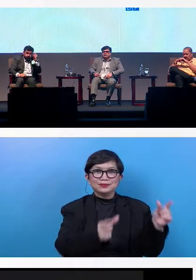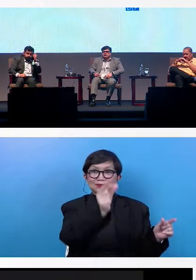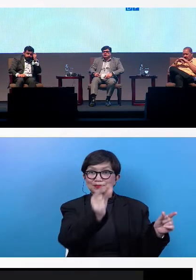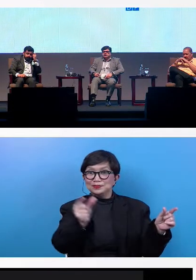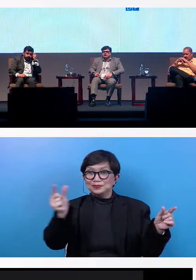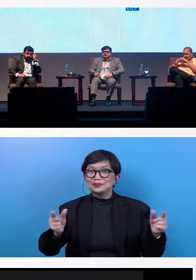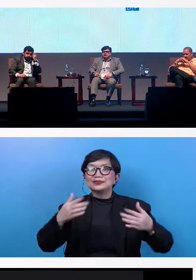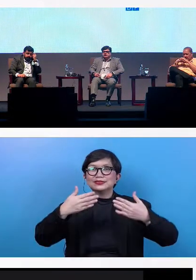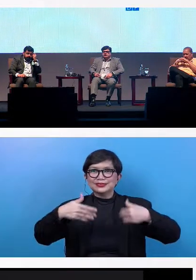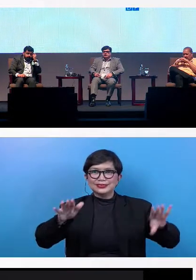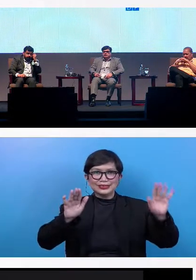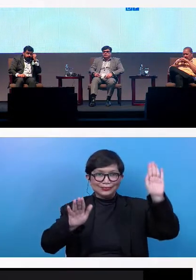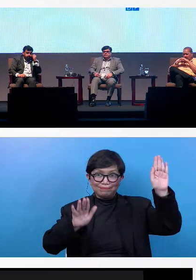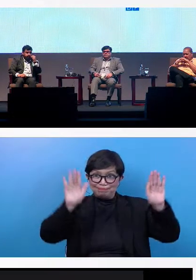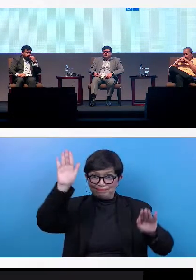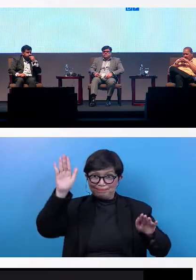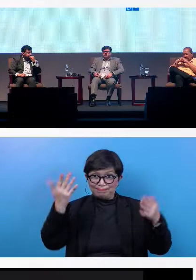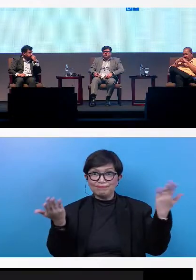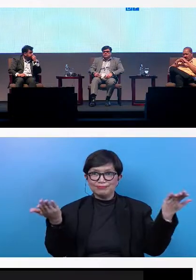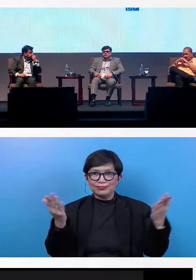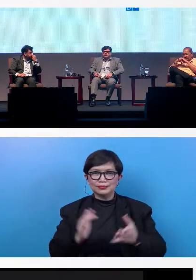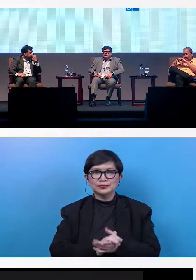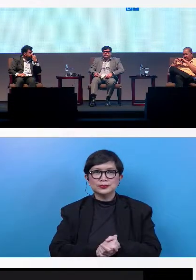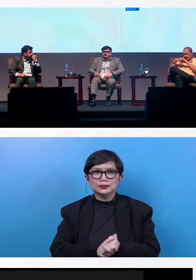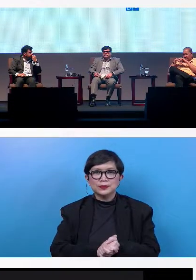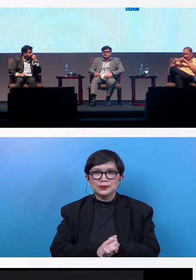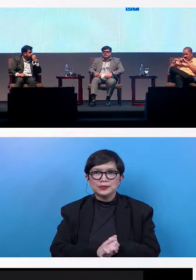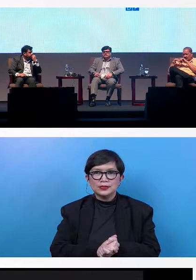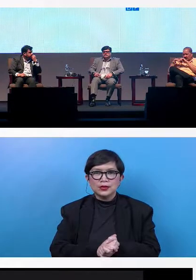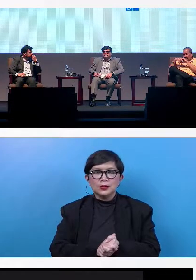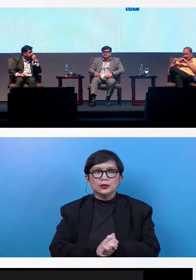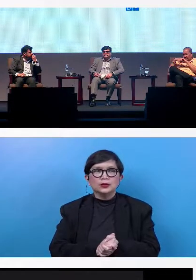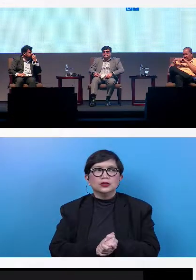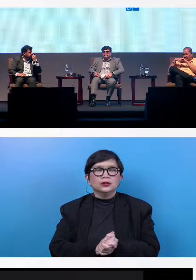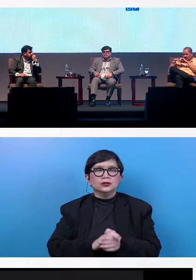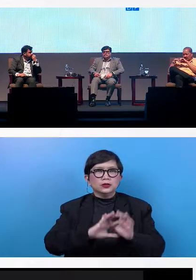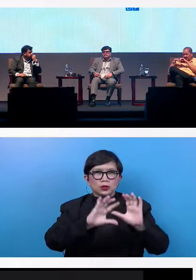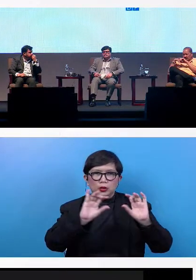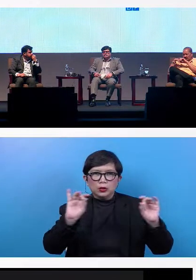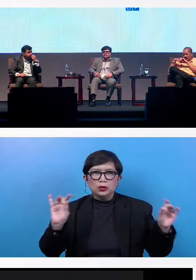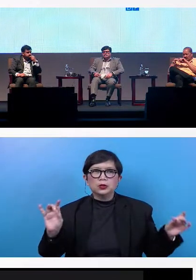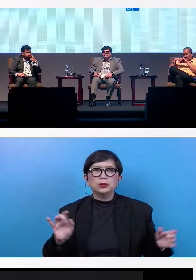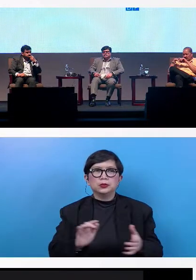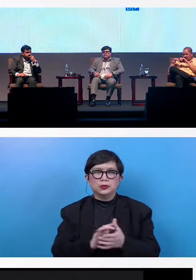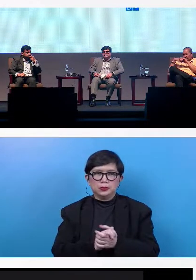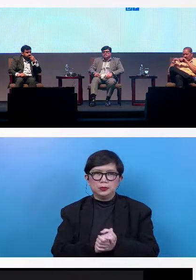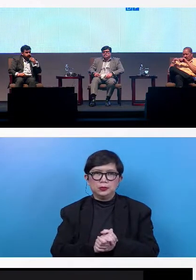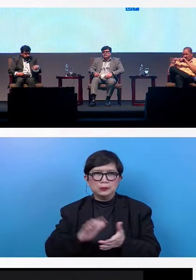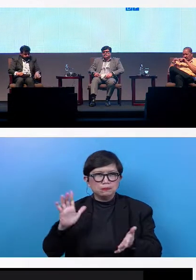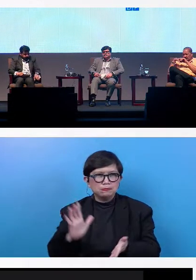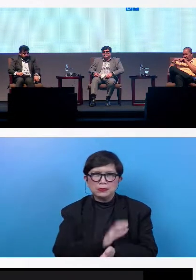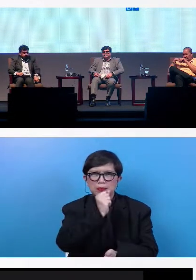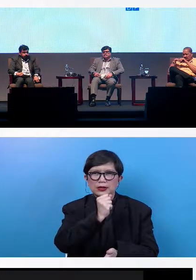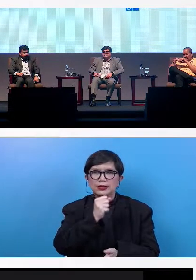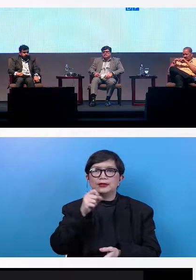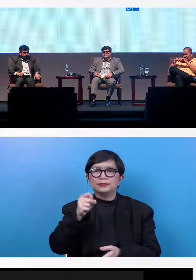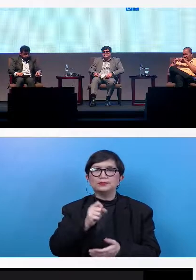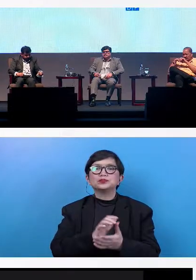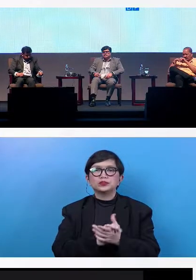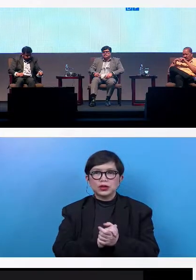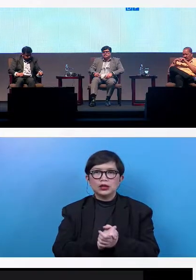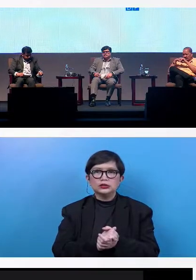So I think that there are lots of opportunities to collect information about